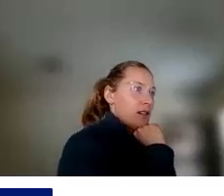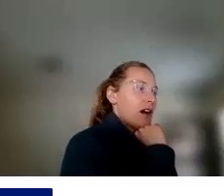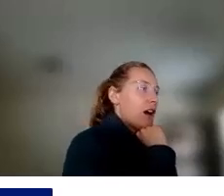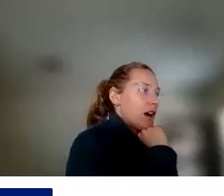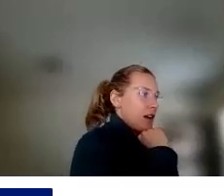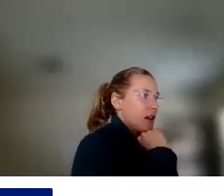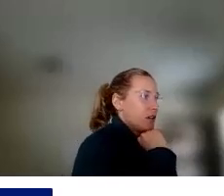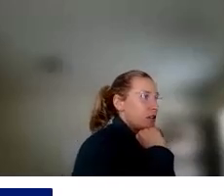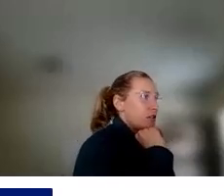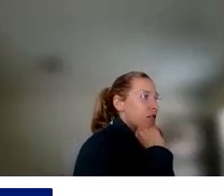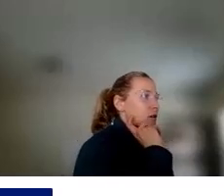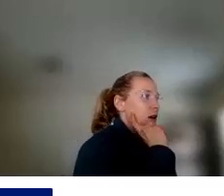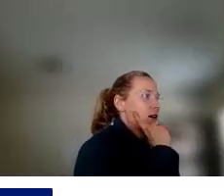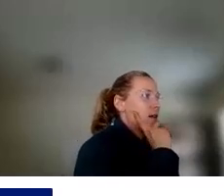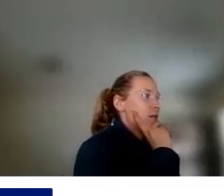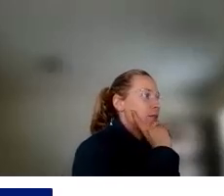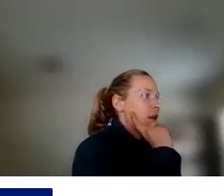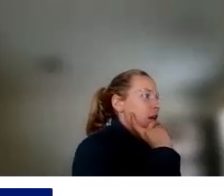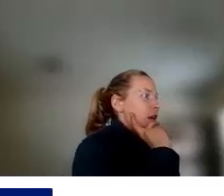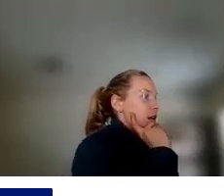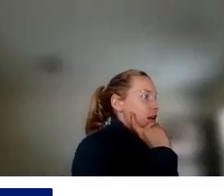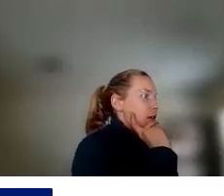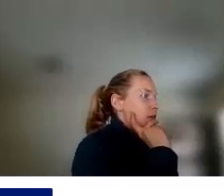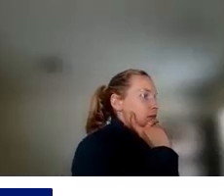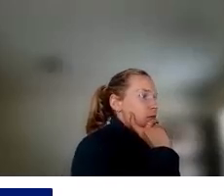don't really tie to